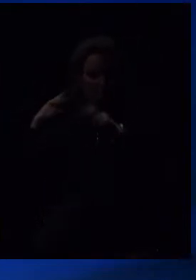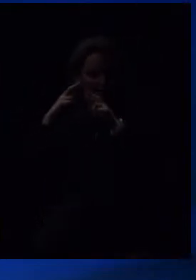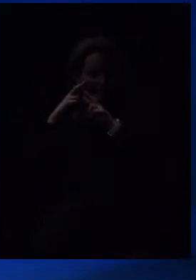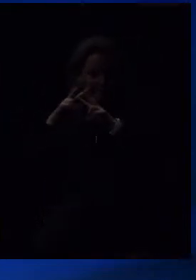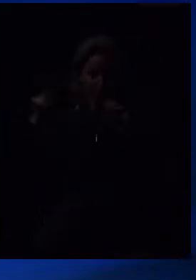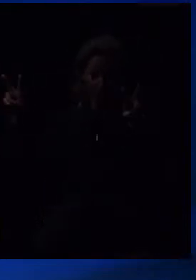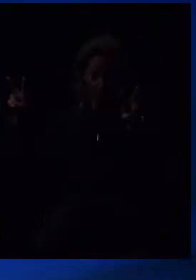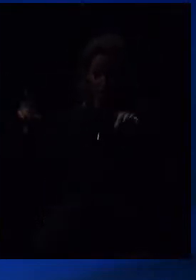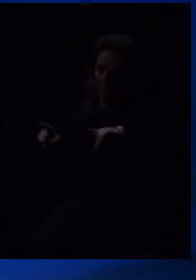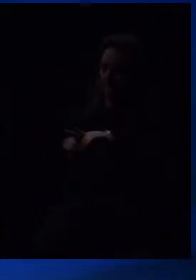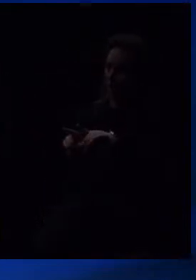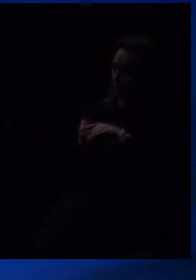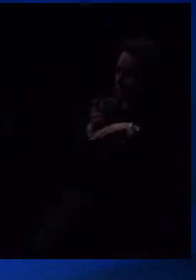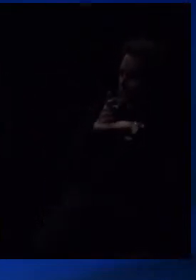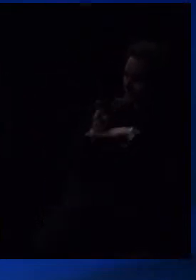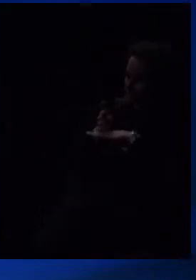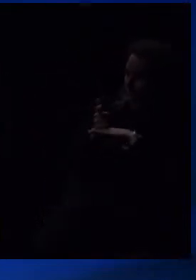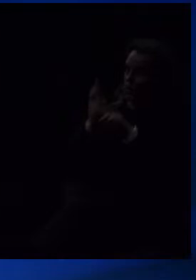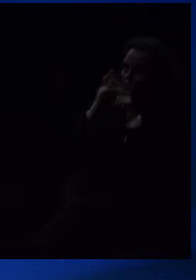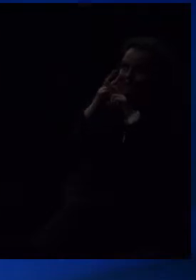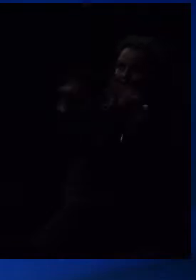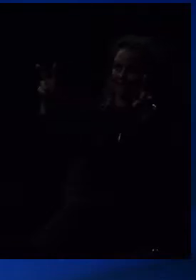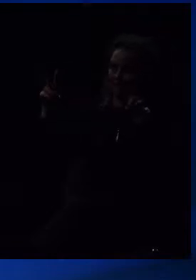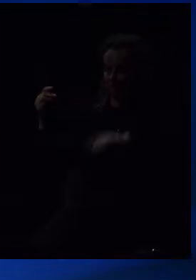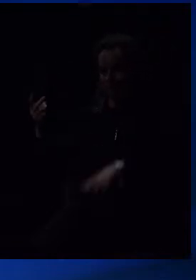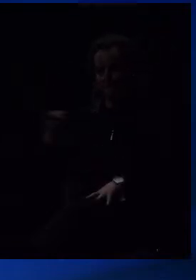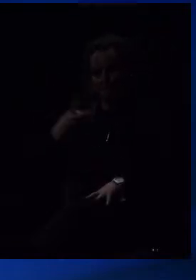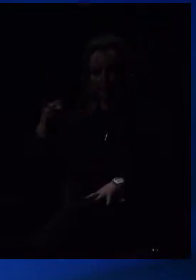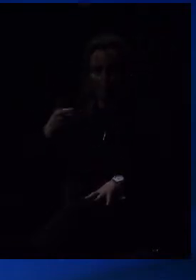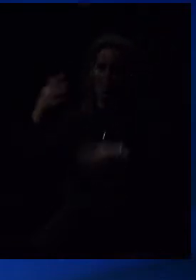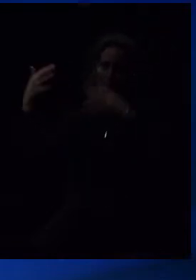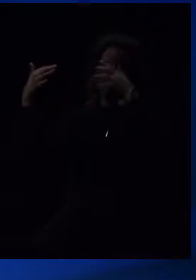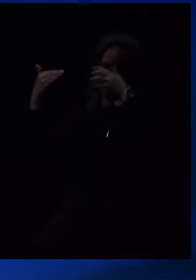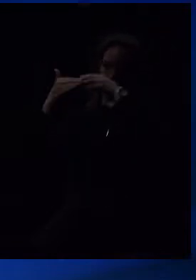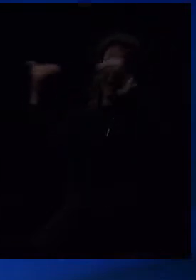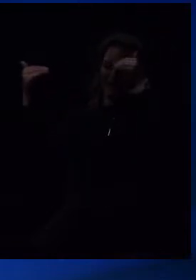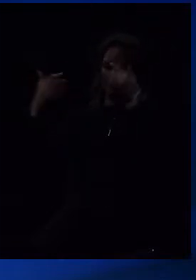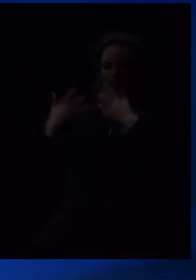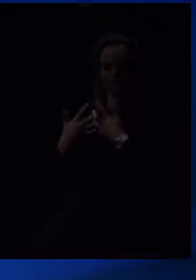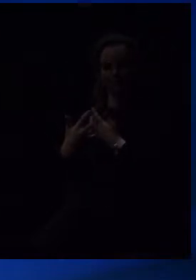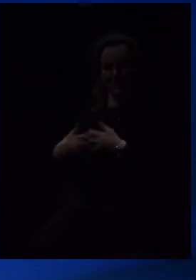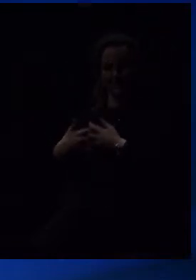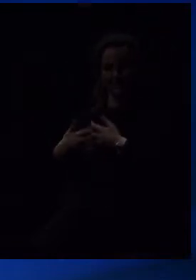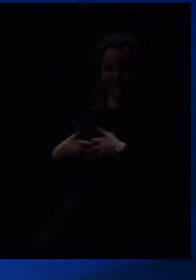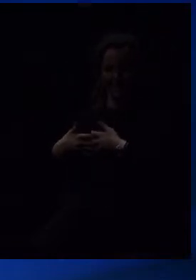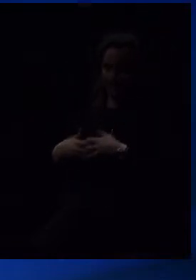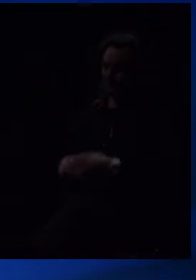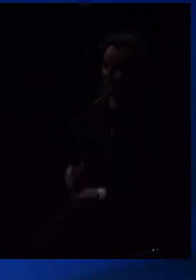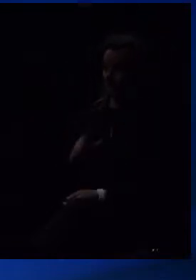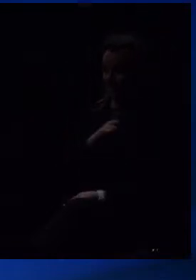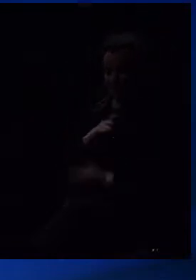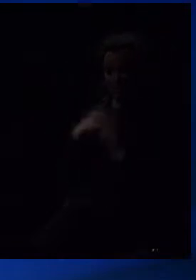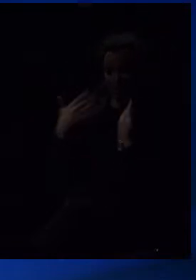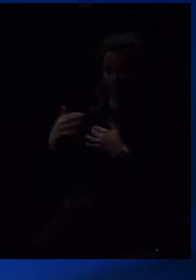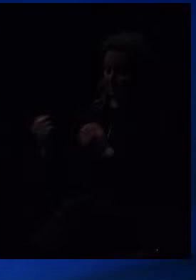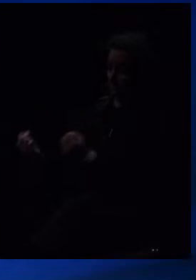cinematographer's vision were following technically, because I was always inspired by